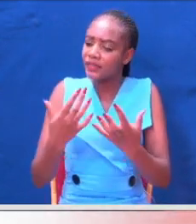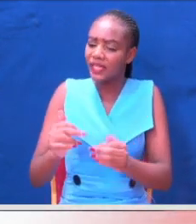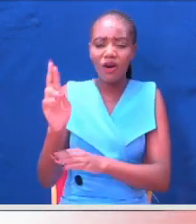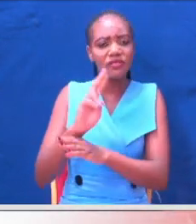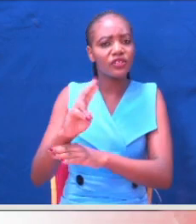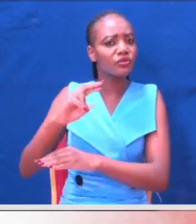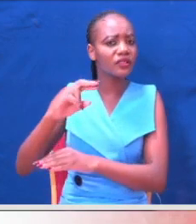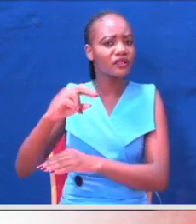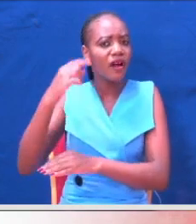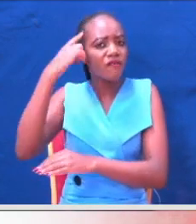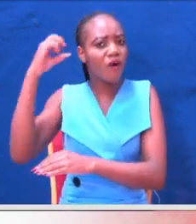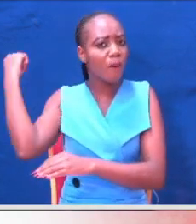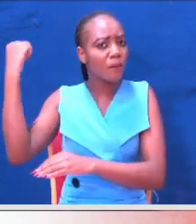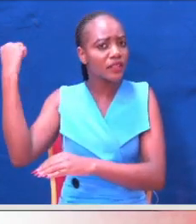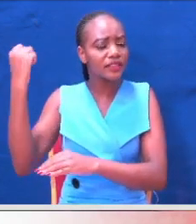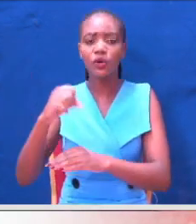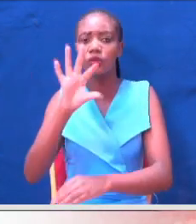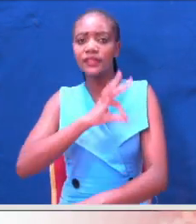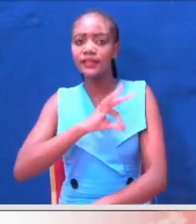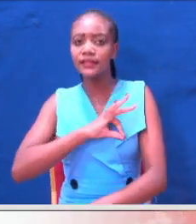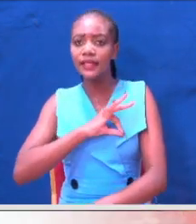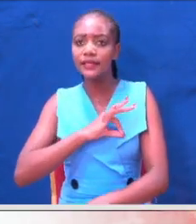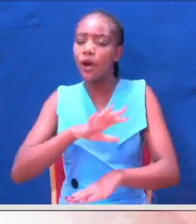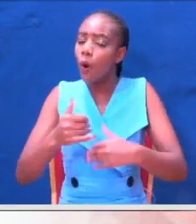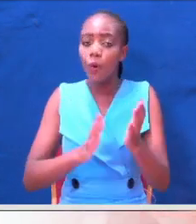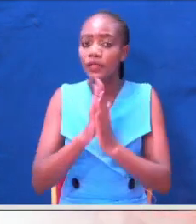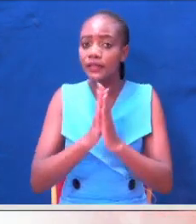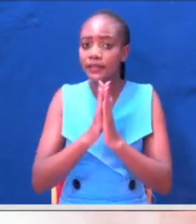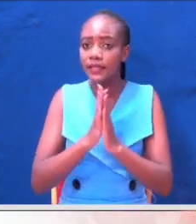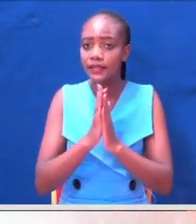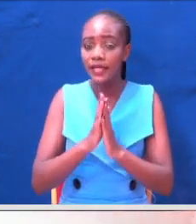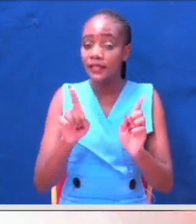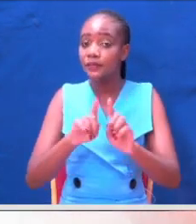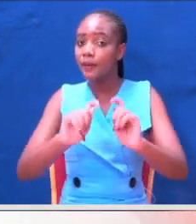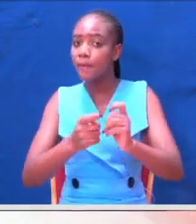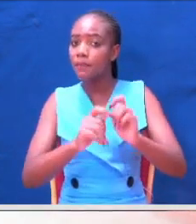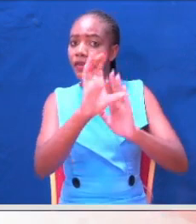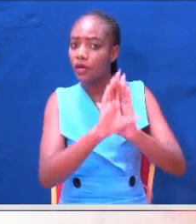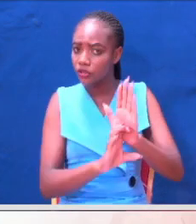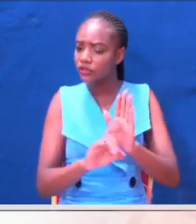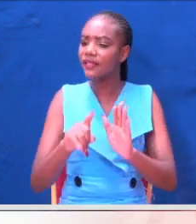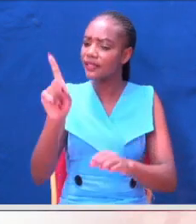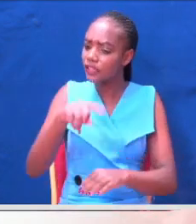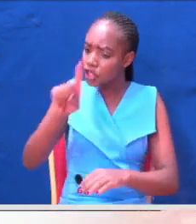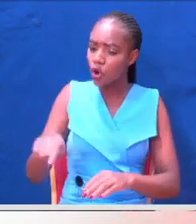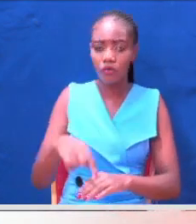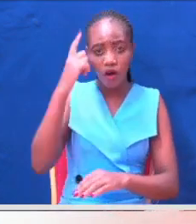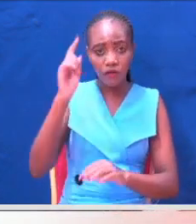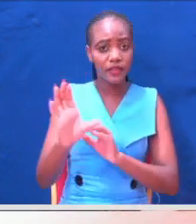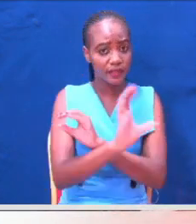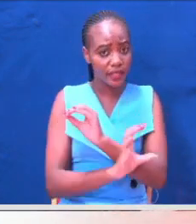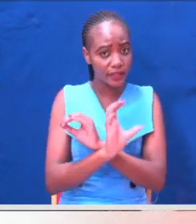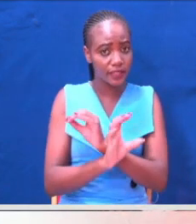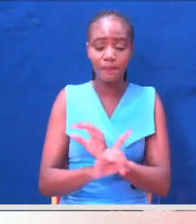ends, a government that abuses the constitution for political ends, and it's terrible for this country. You know.